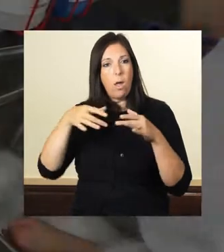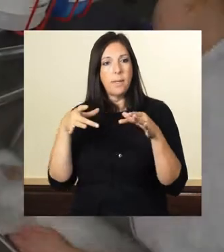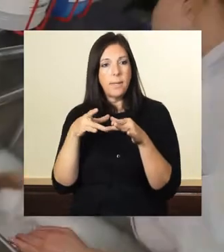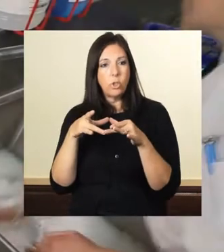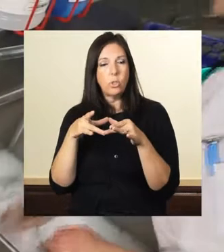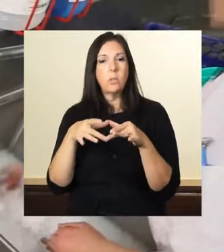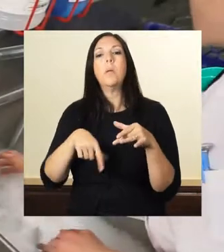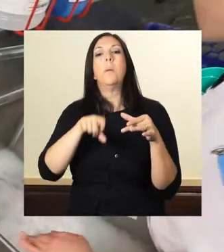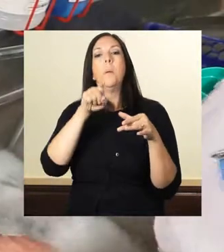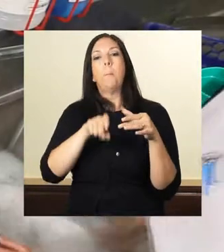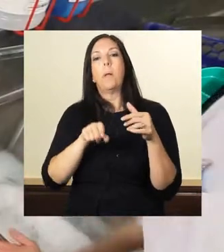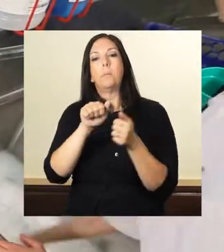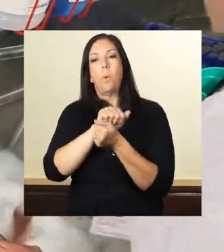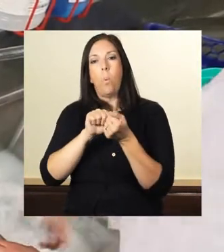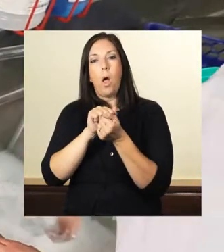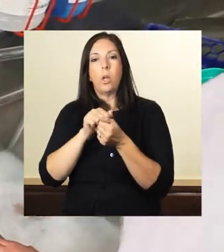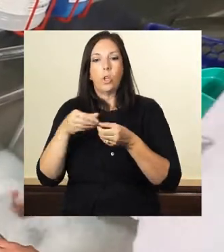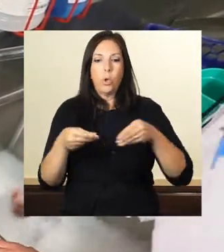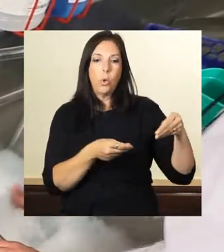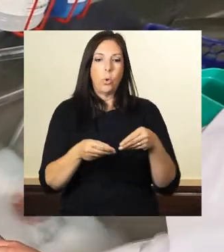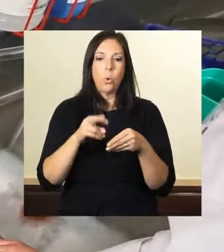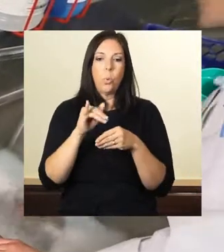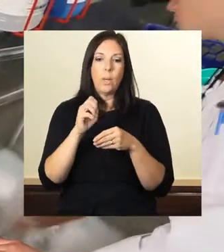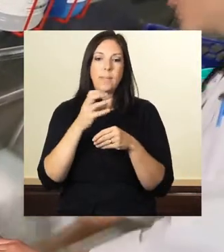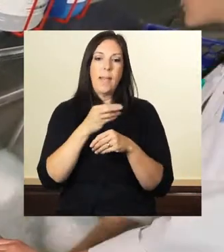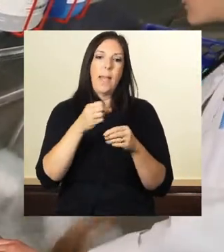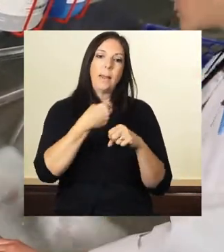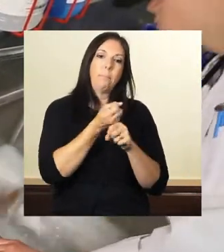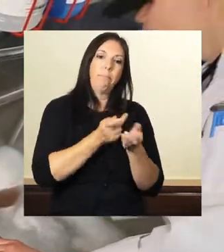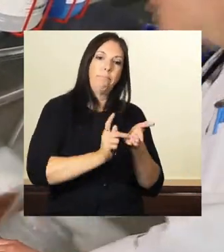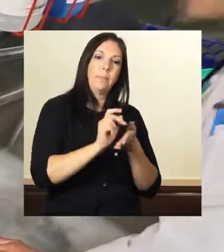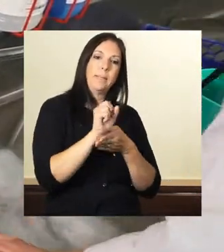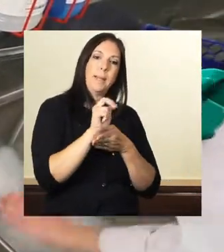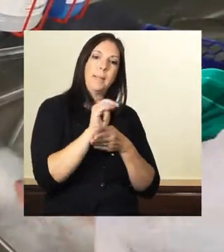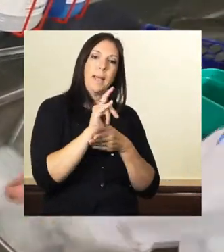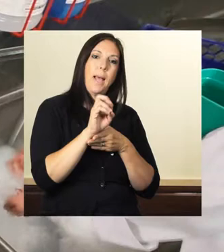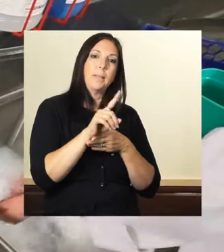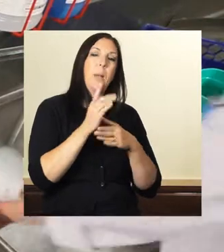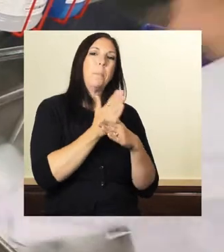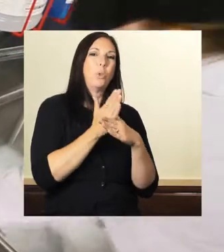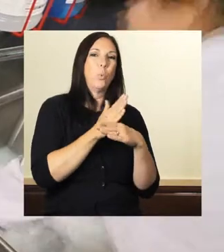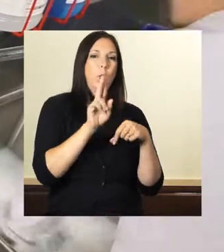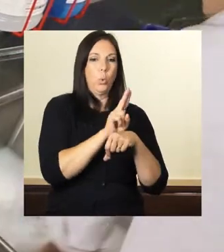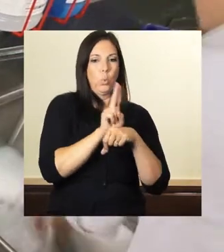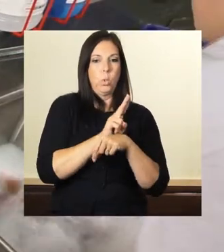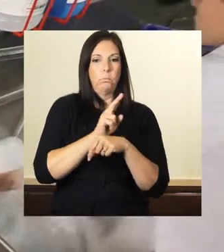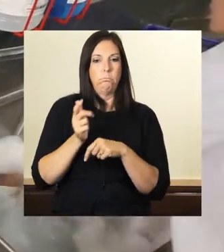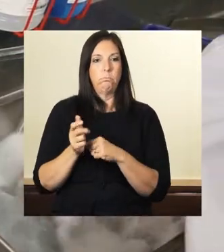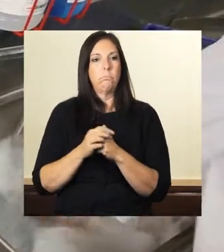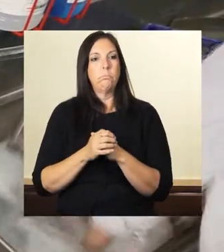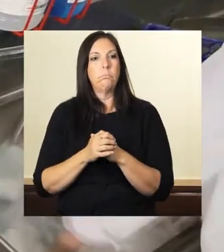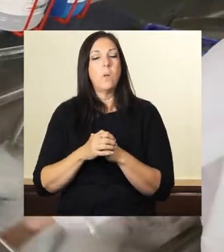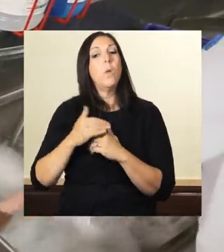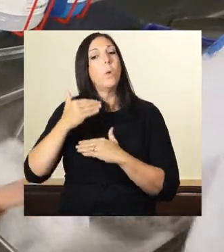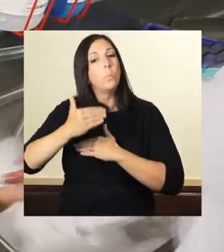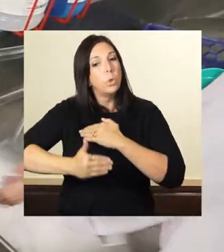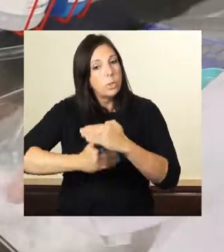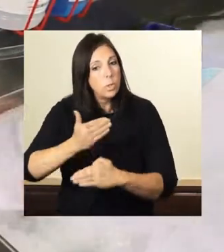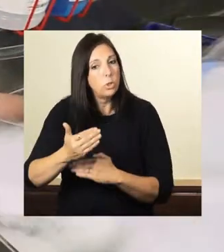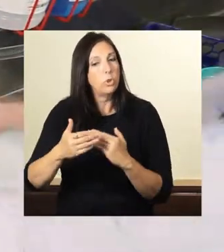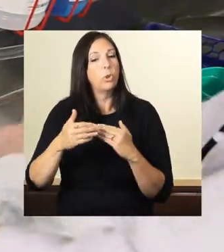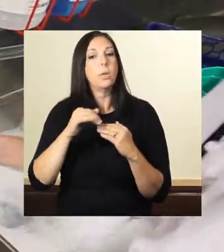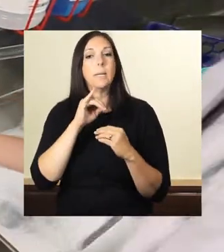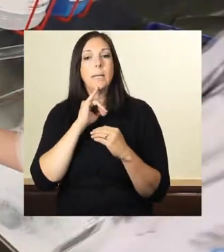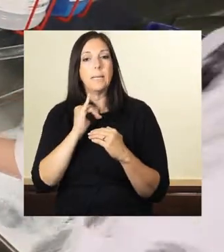If you're washing dishes by hand, all dishes and food contact surfaces must be washed, rinsed, and sanitized